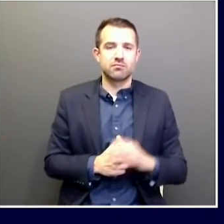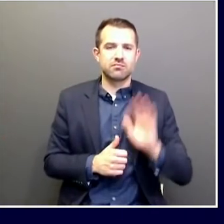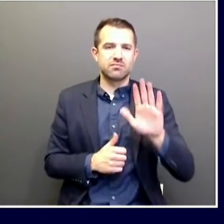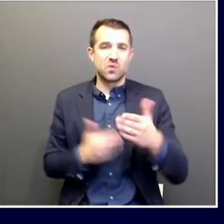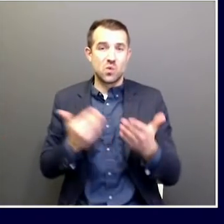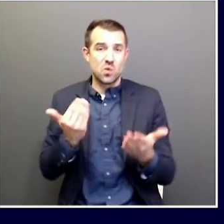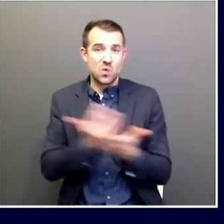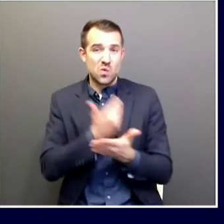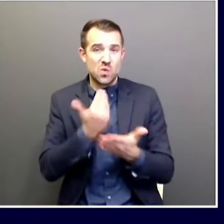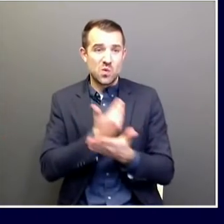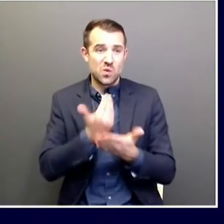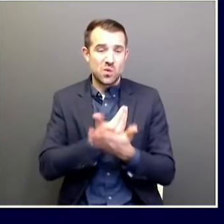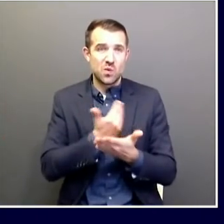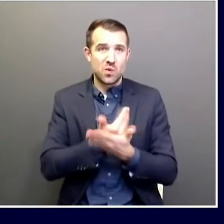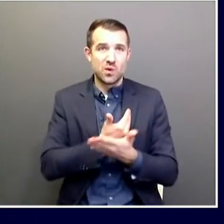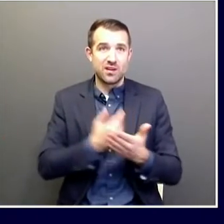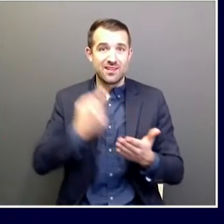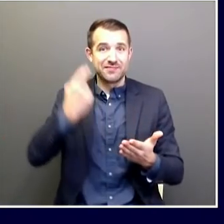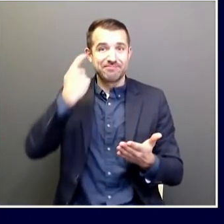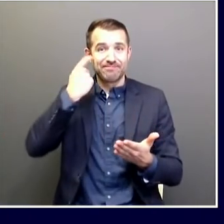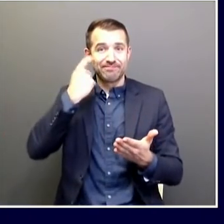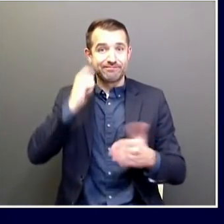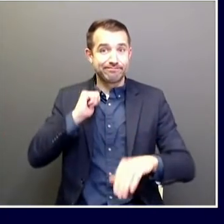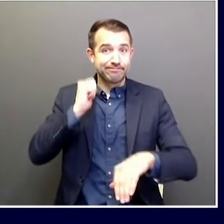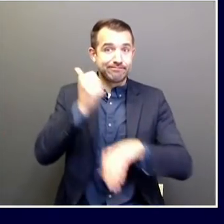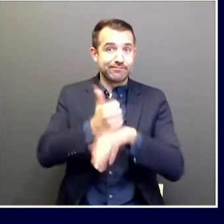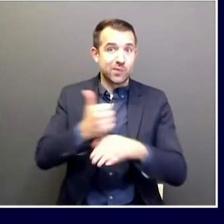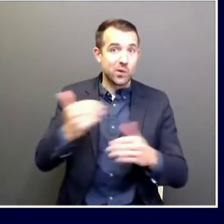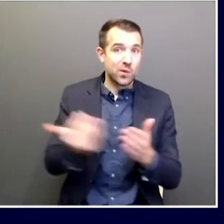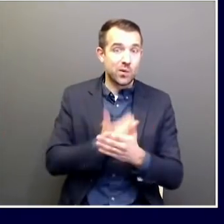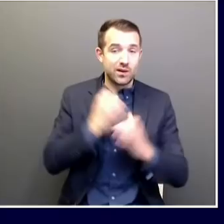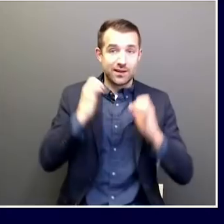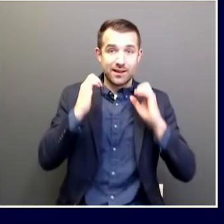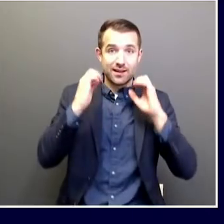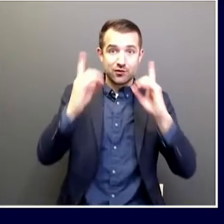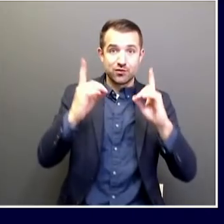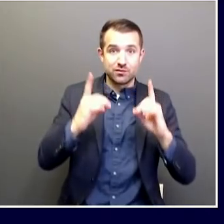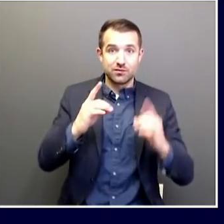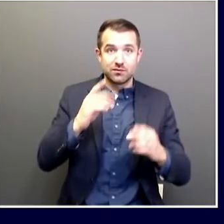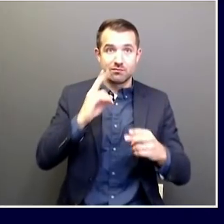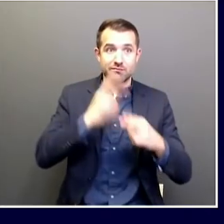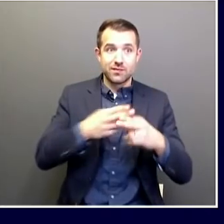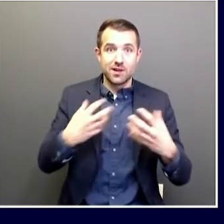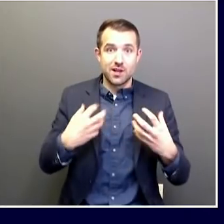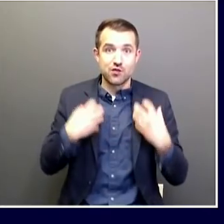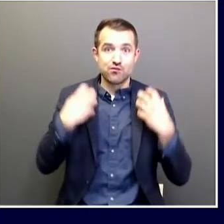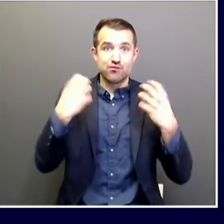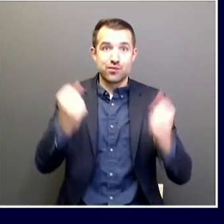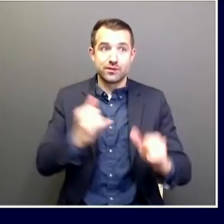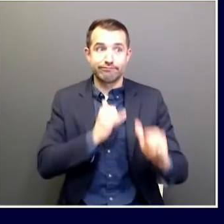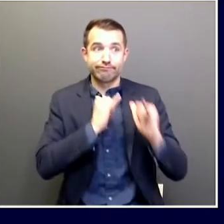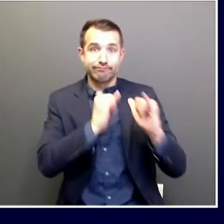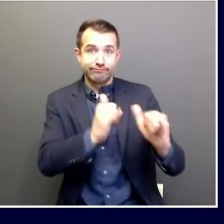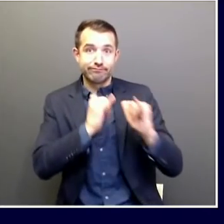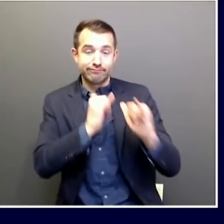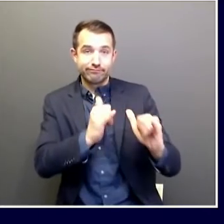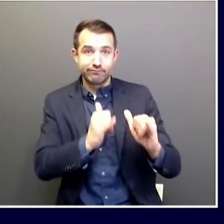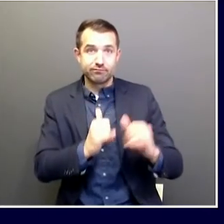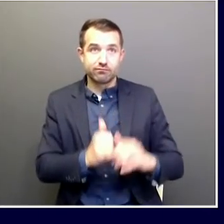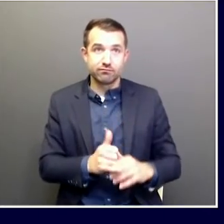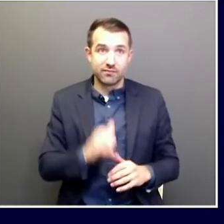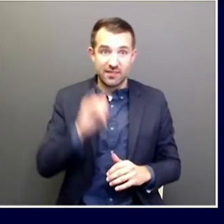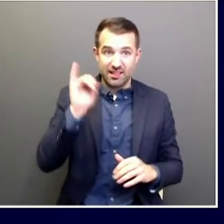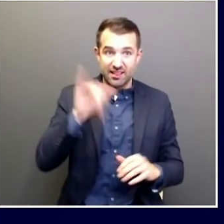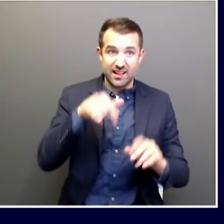Me, and it does provide answers to frequently asked questions, basic information on what goes on with the